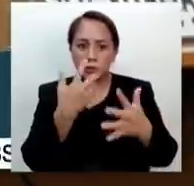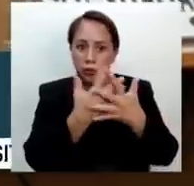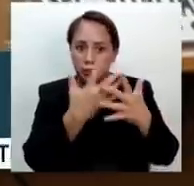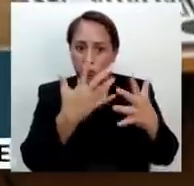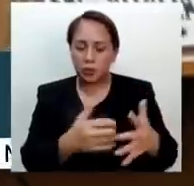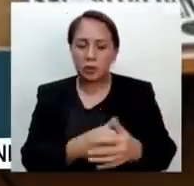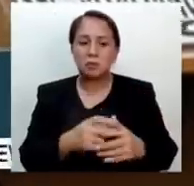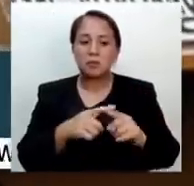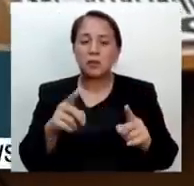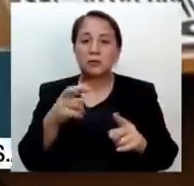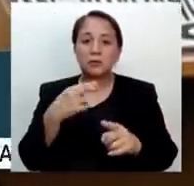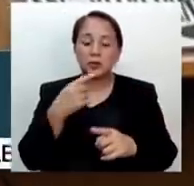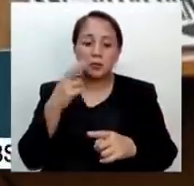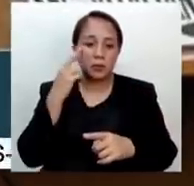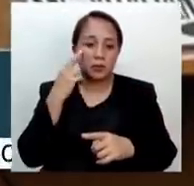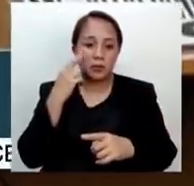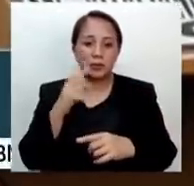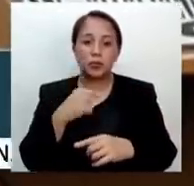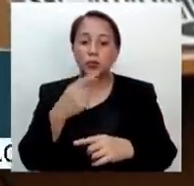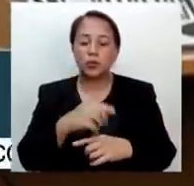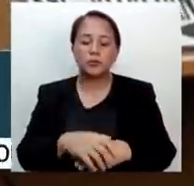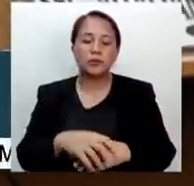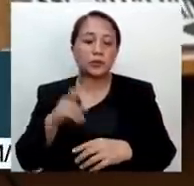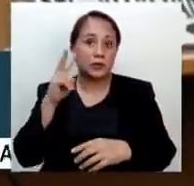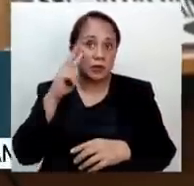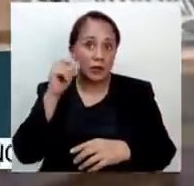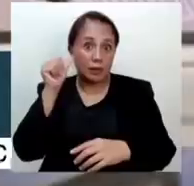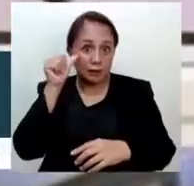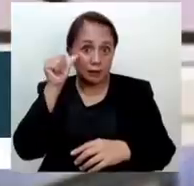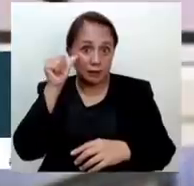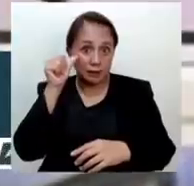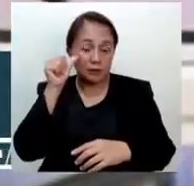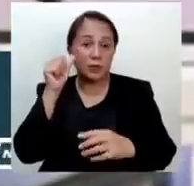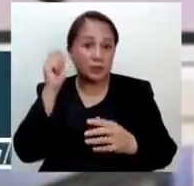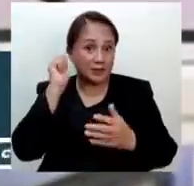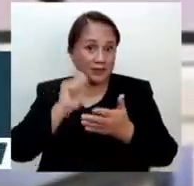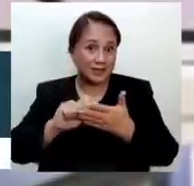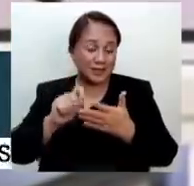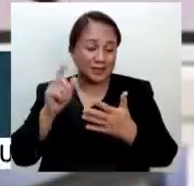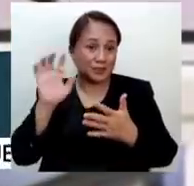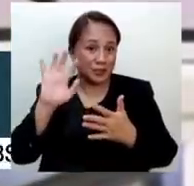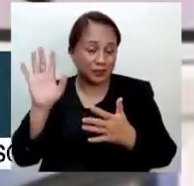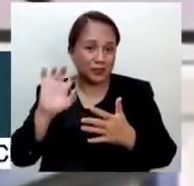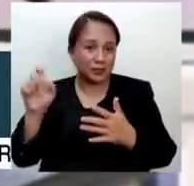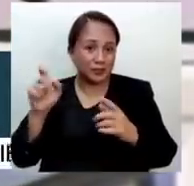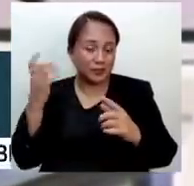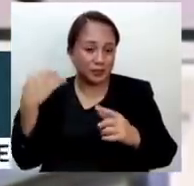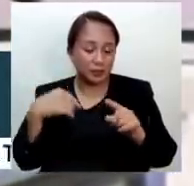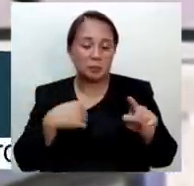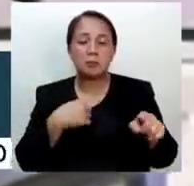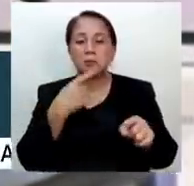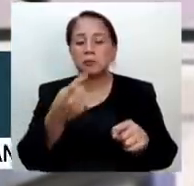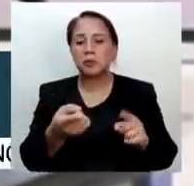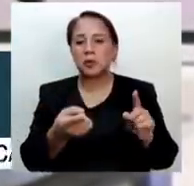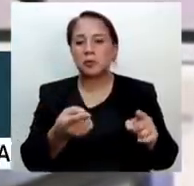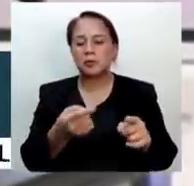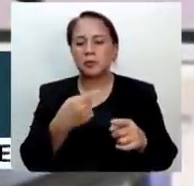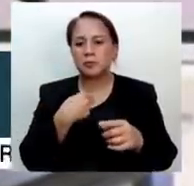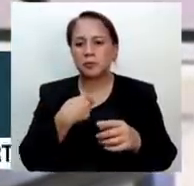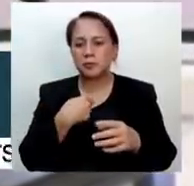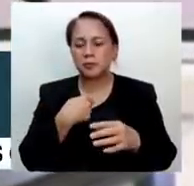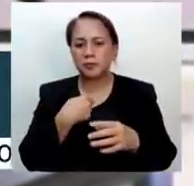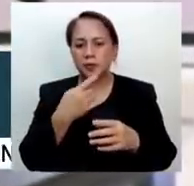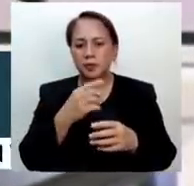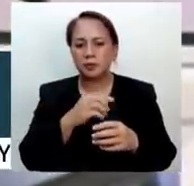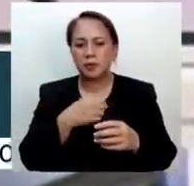accused former Justice Secretary Vitaliano Aguirre II of pressuring him to testify against de Lima. Aguirre allegedly called for a meeting at a